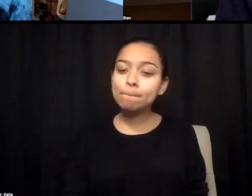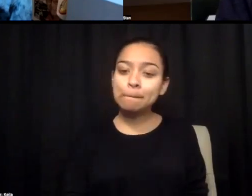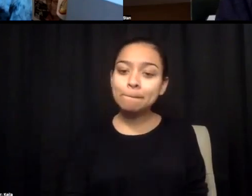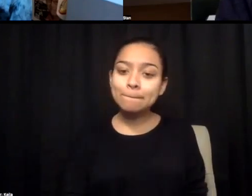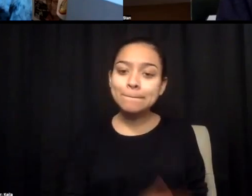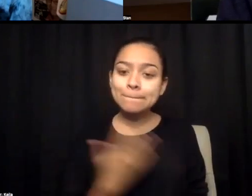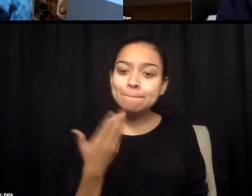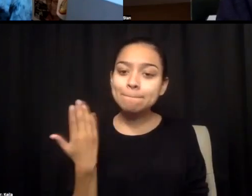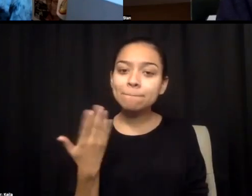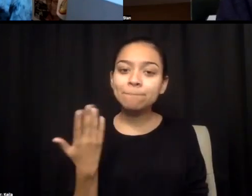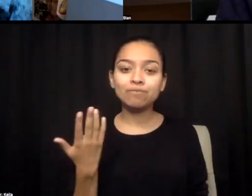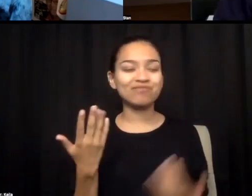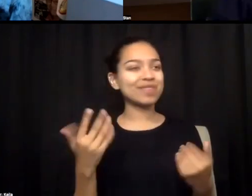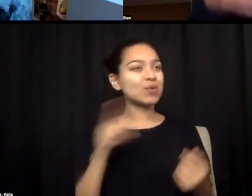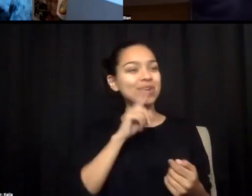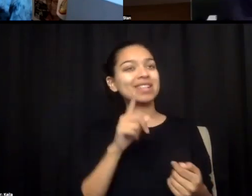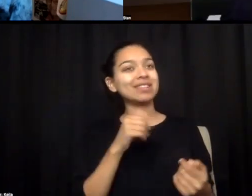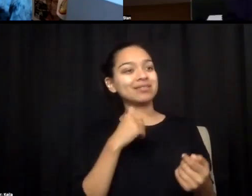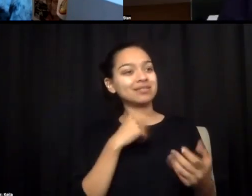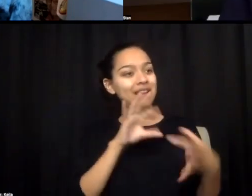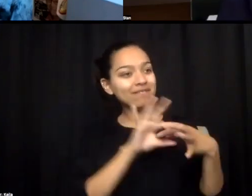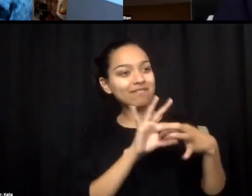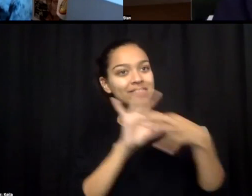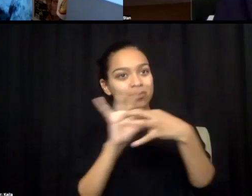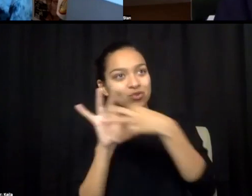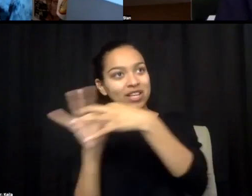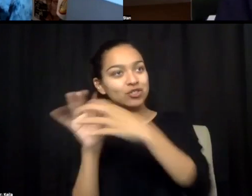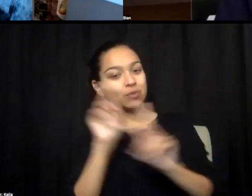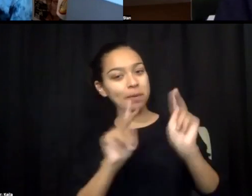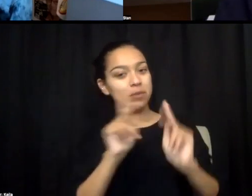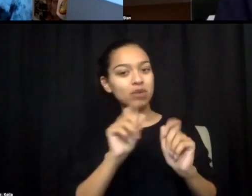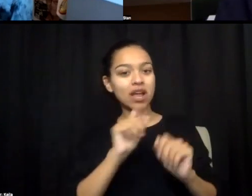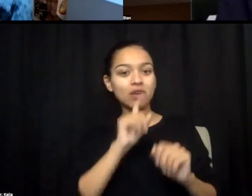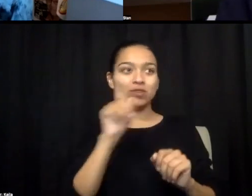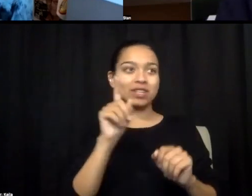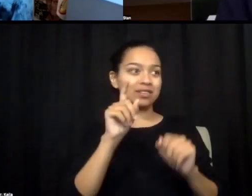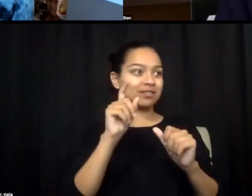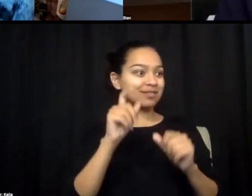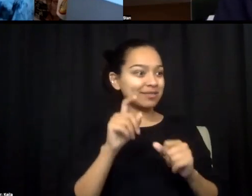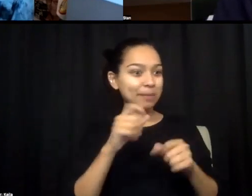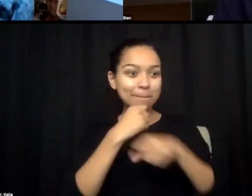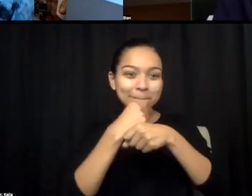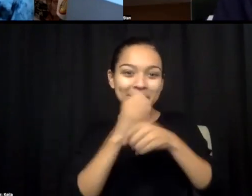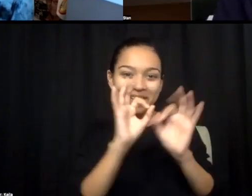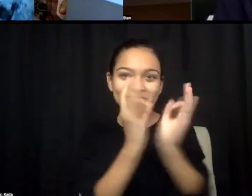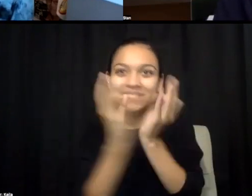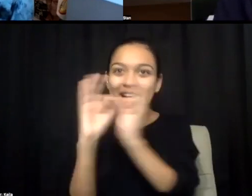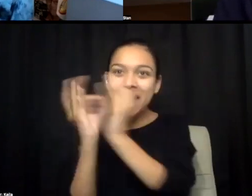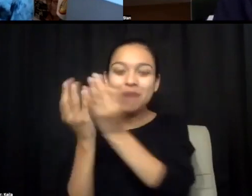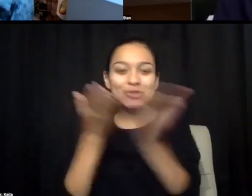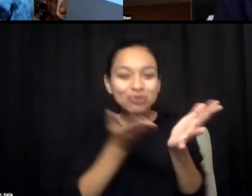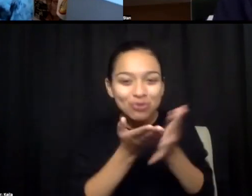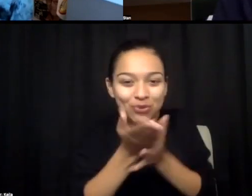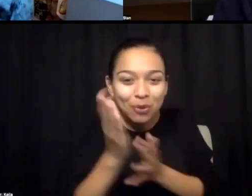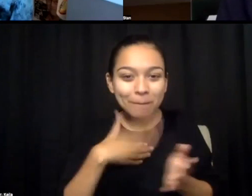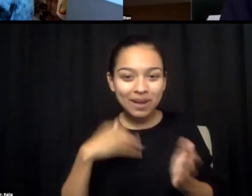Just having relationships and creating families of through art, and having my art.